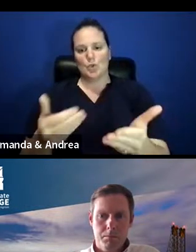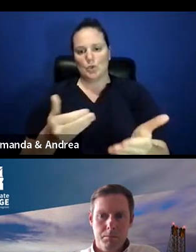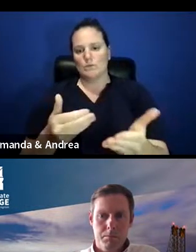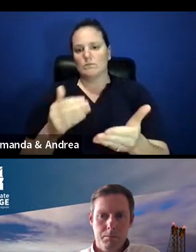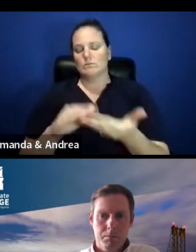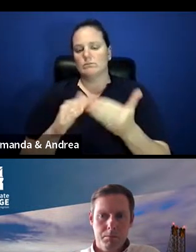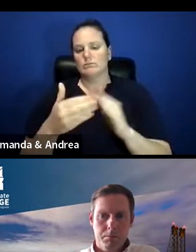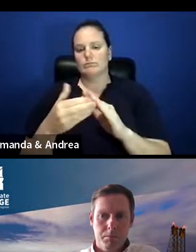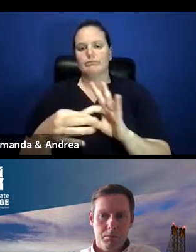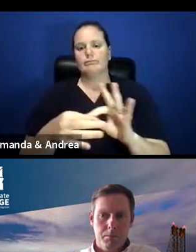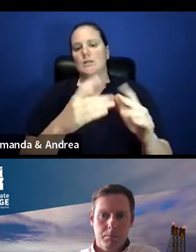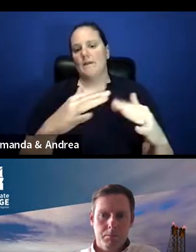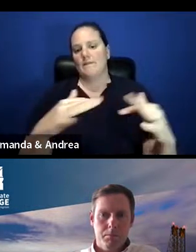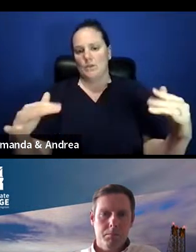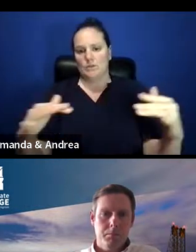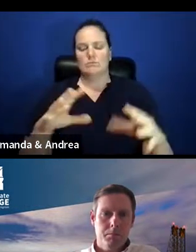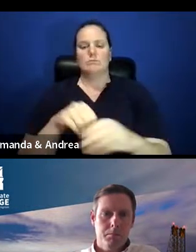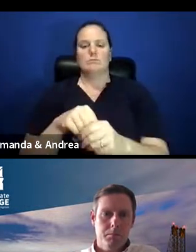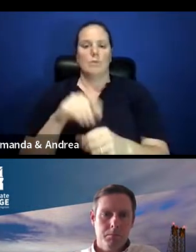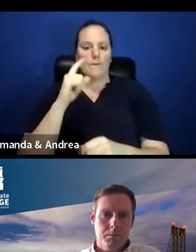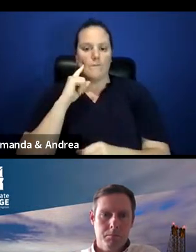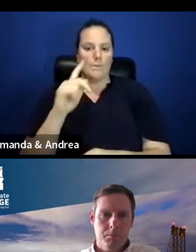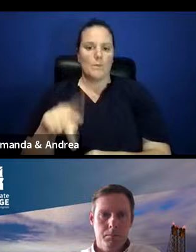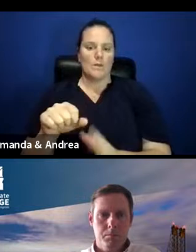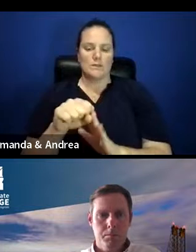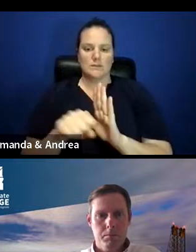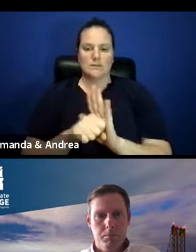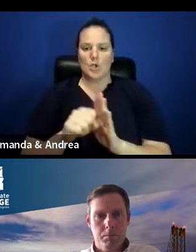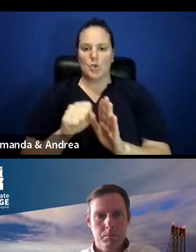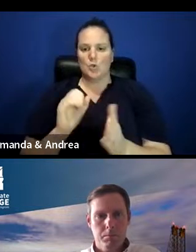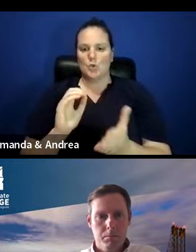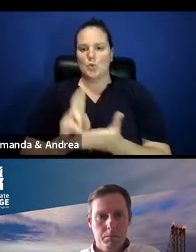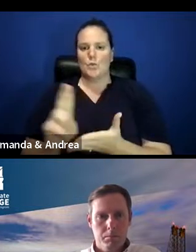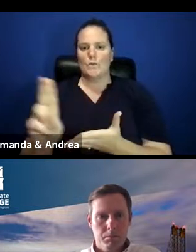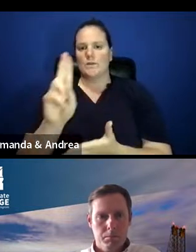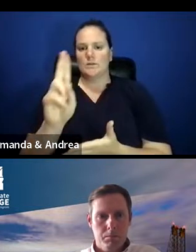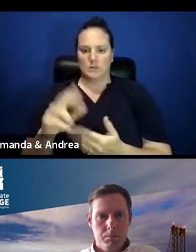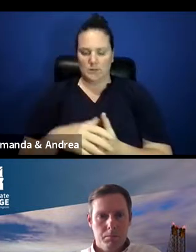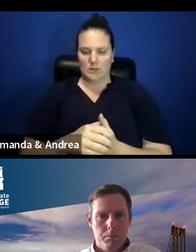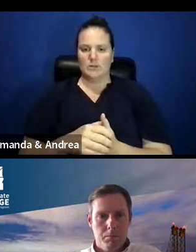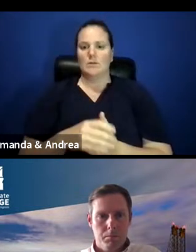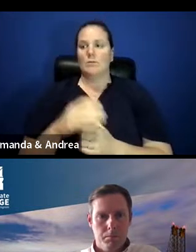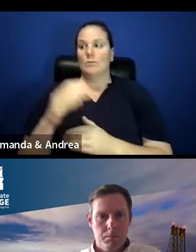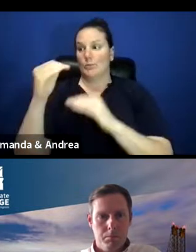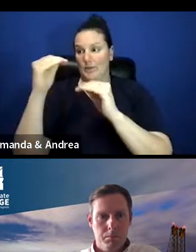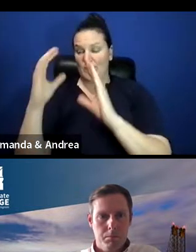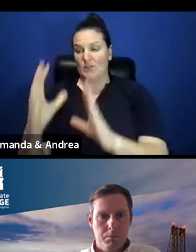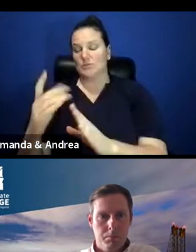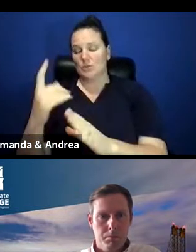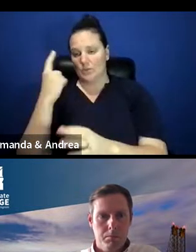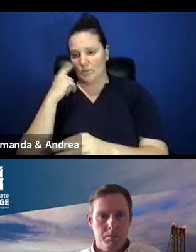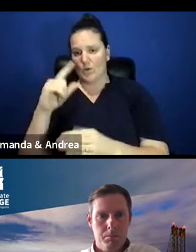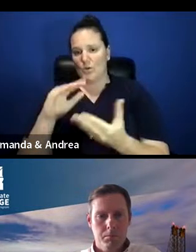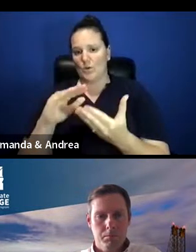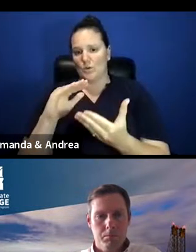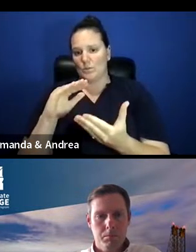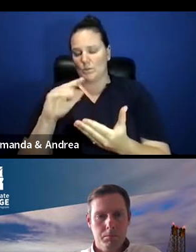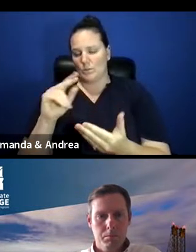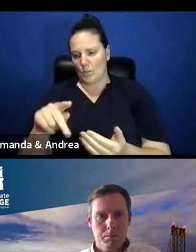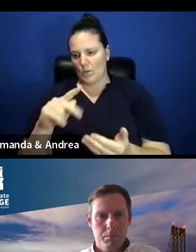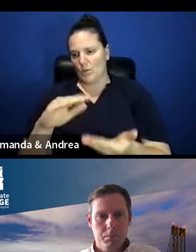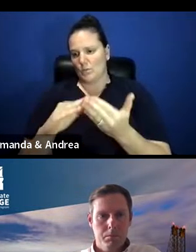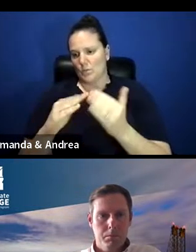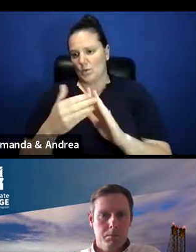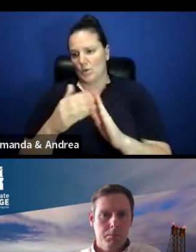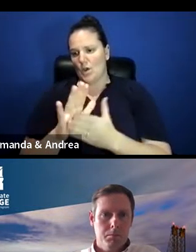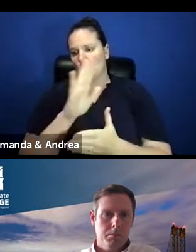liaison for diversity initiatives and inclusion for Portland State University and as an adjunct professor for Portland Community College. He is